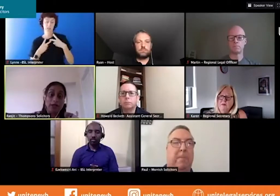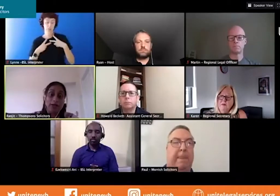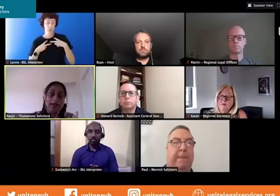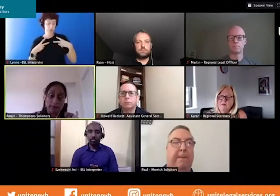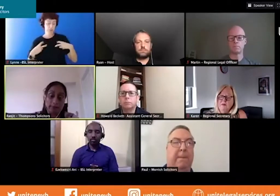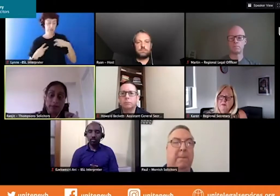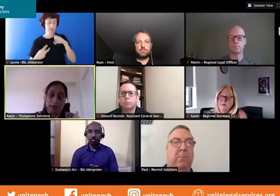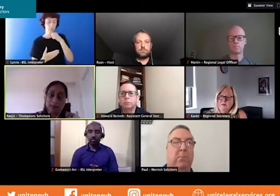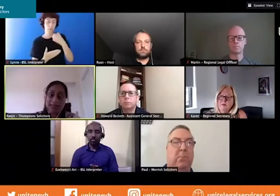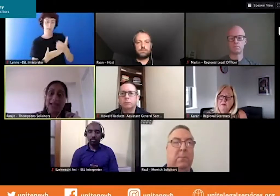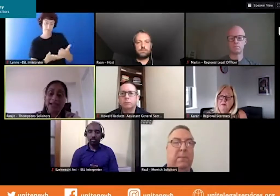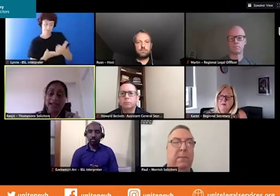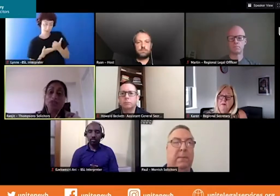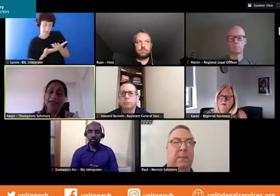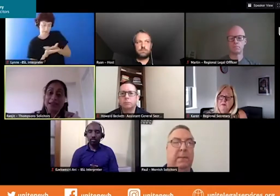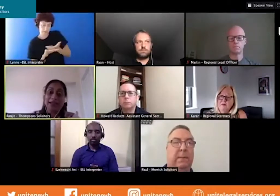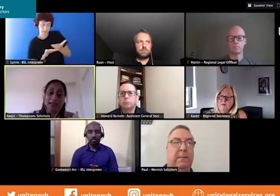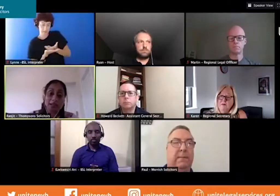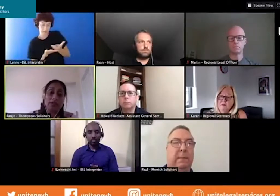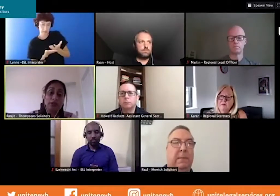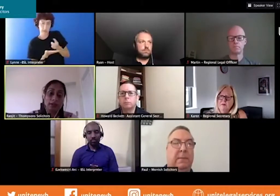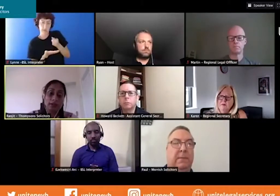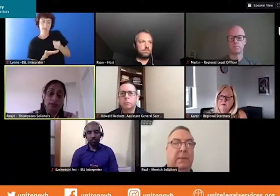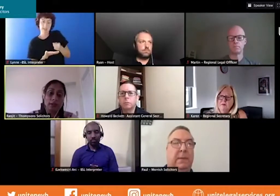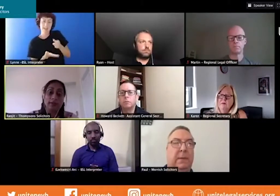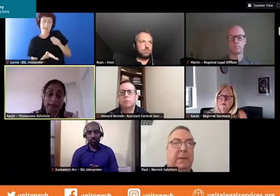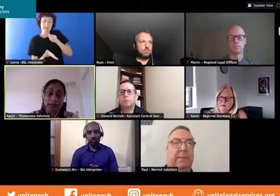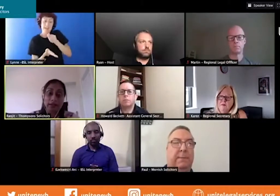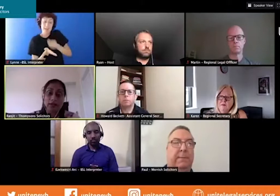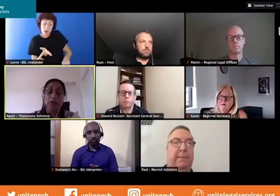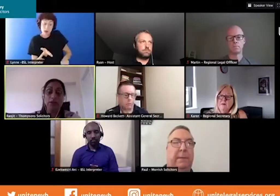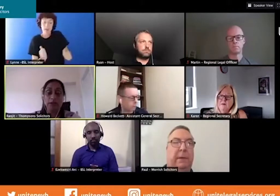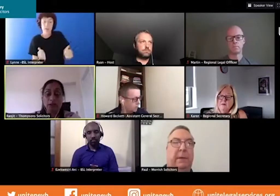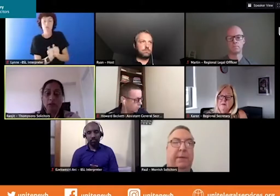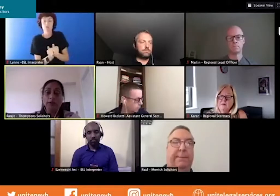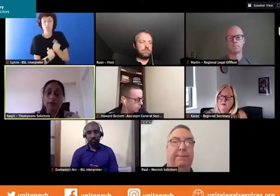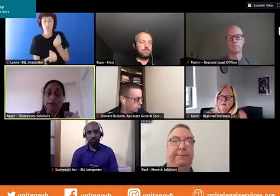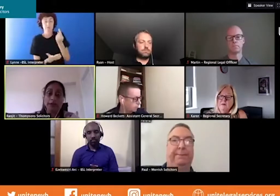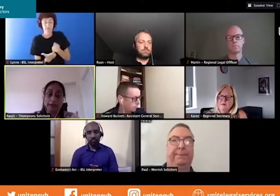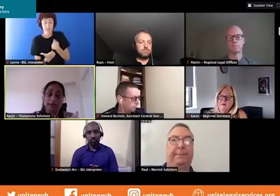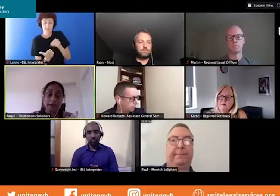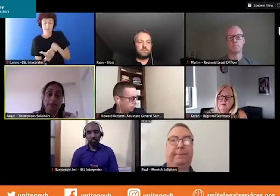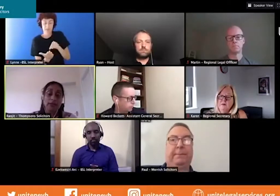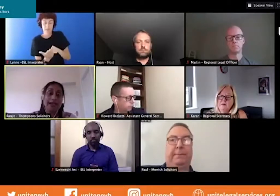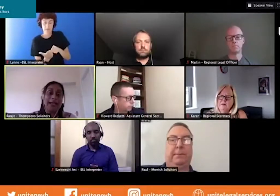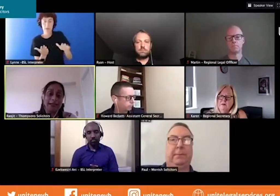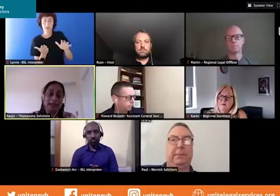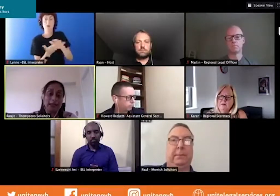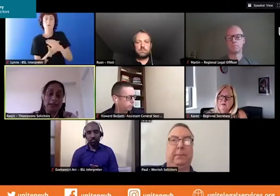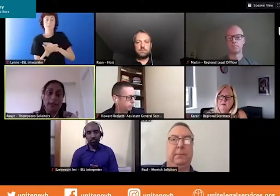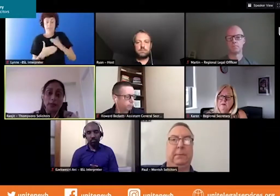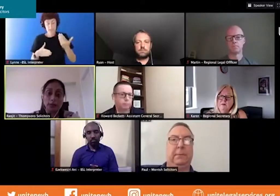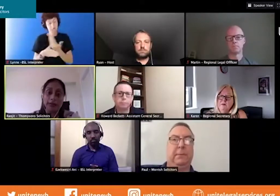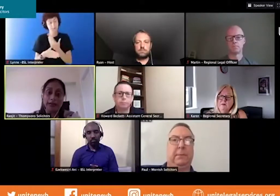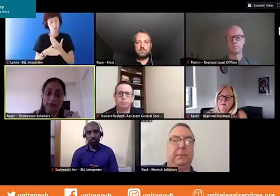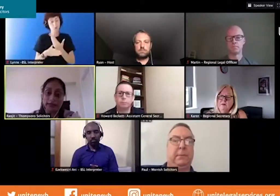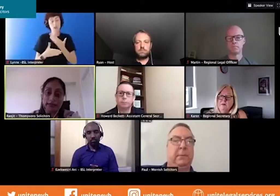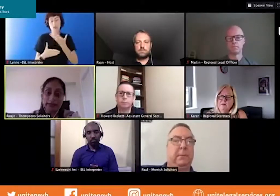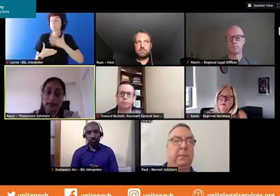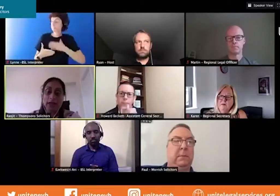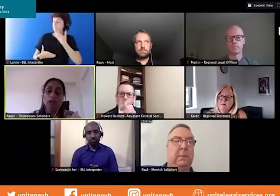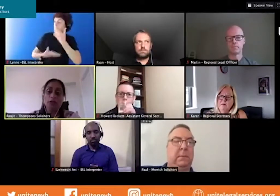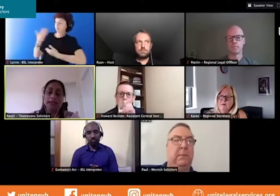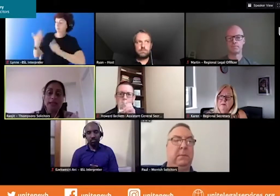on the settlement agreement actually signs the agreement themselves to confirm that the employee has been appropriately